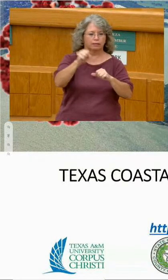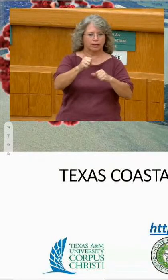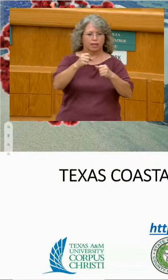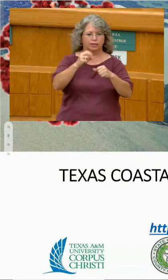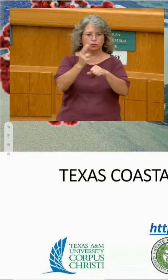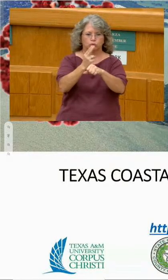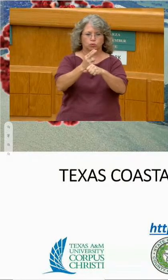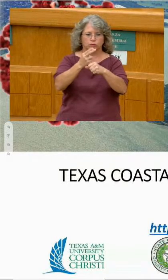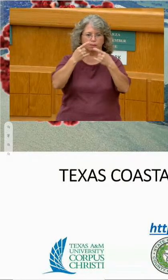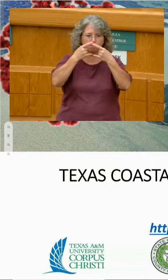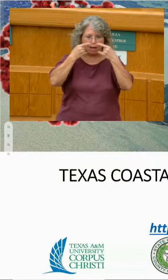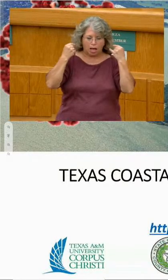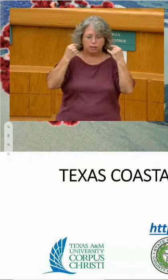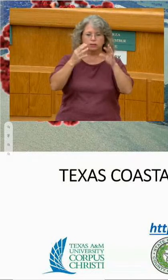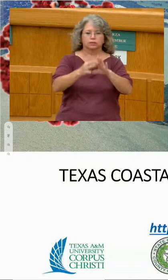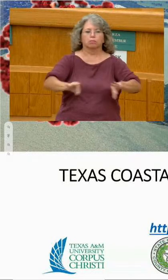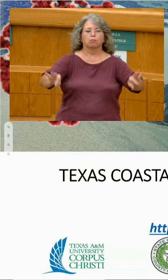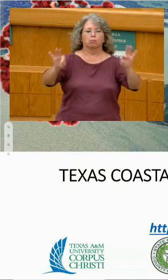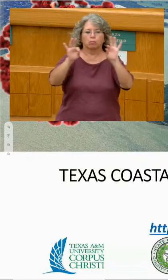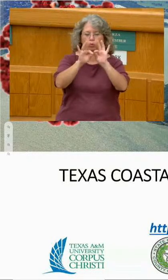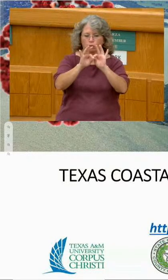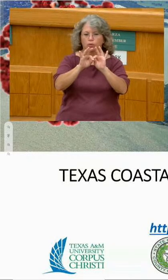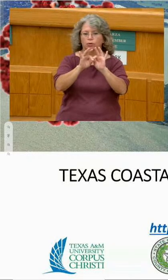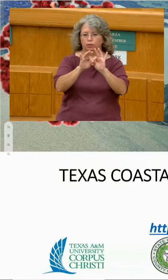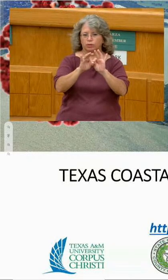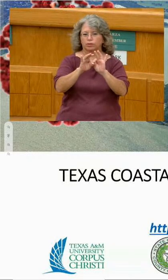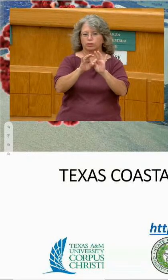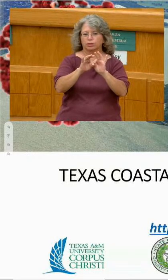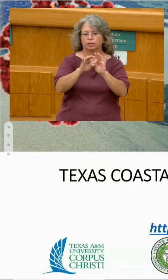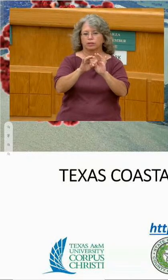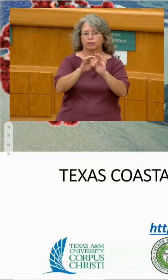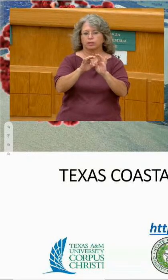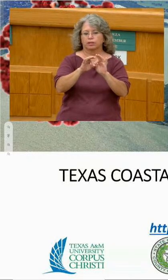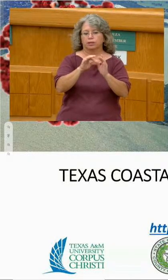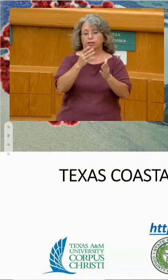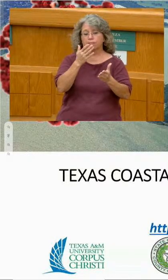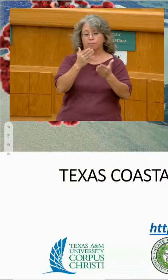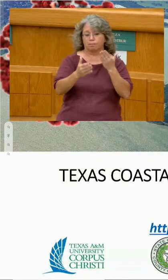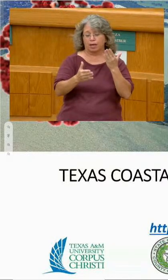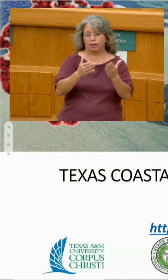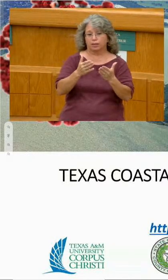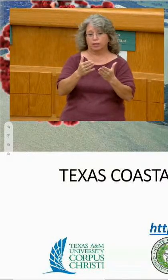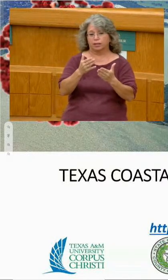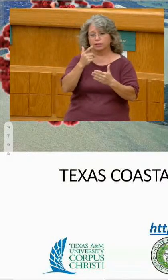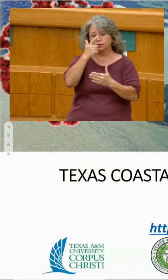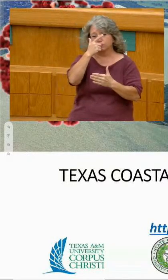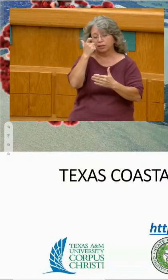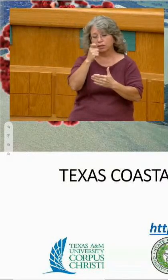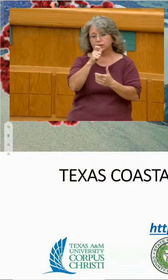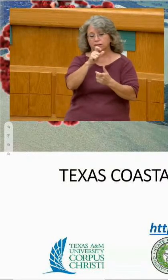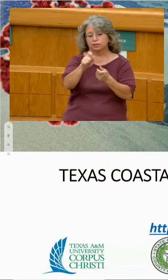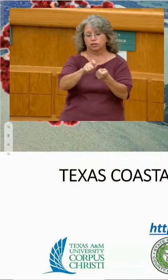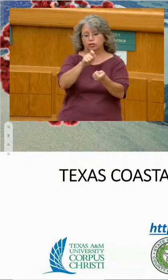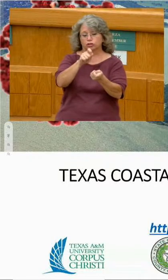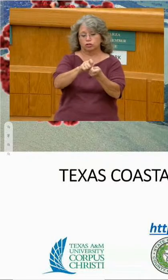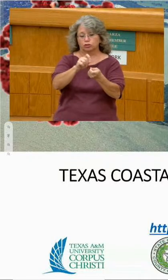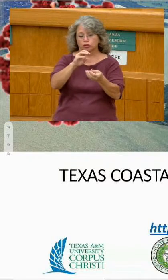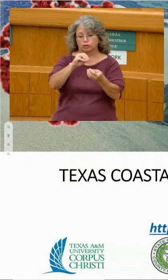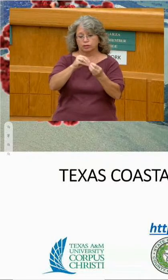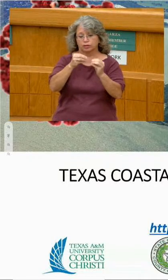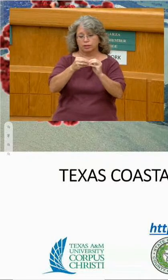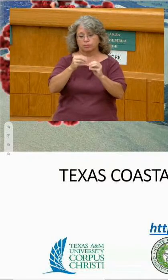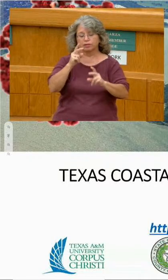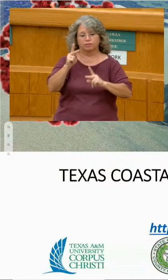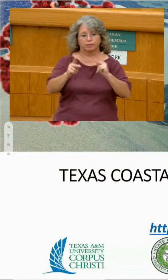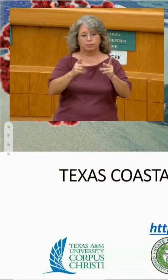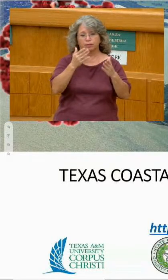is important. There may be some effect of a certain proportion of people may not get